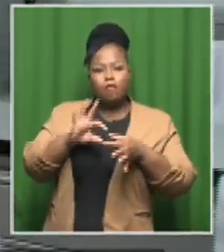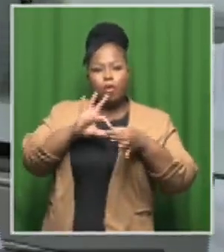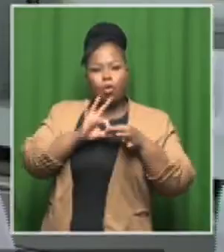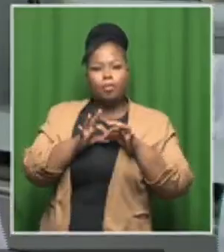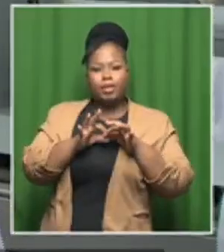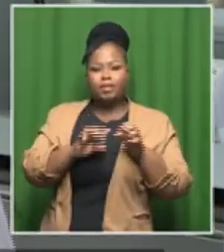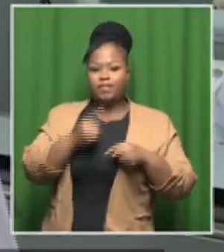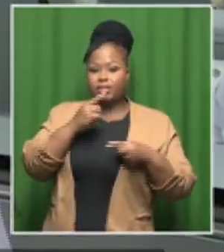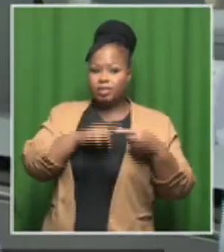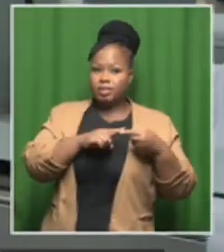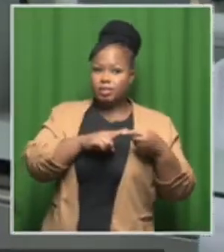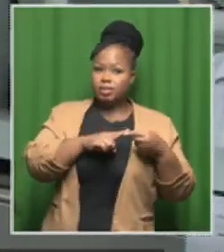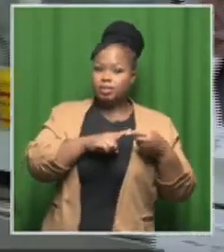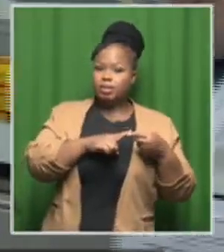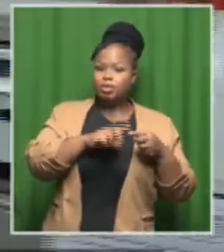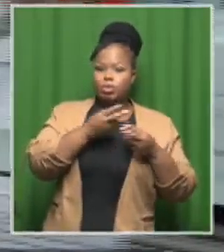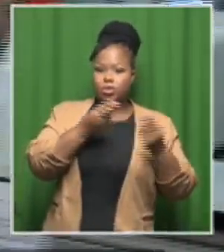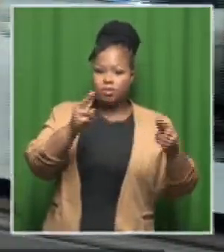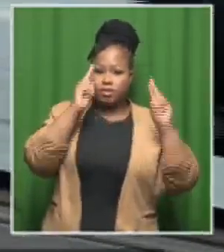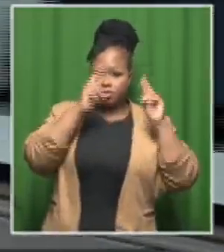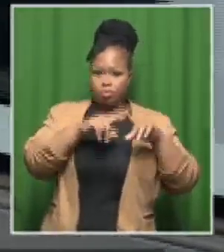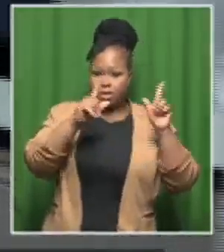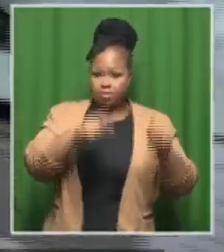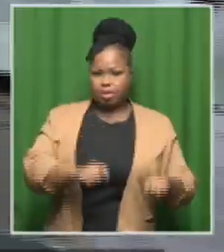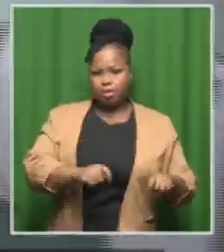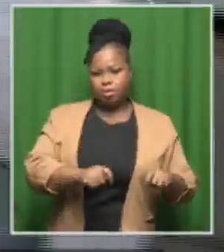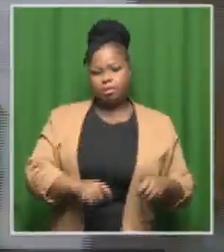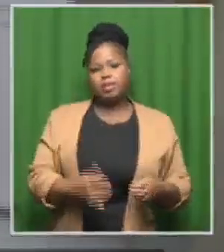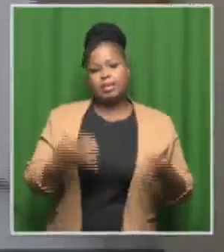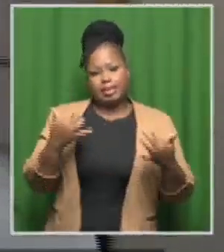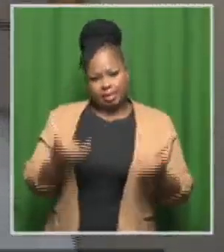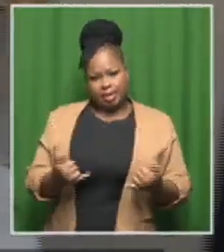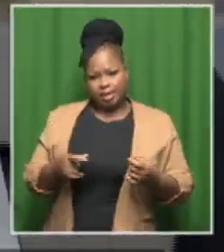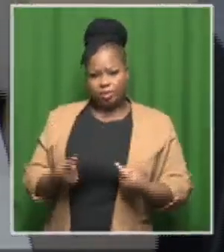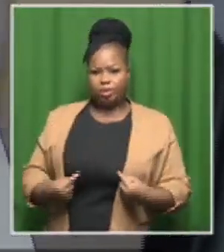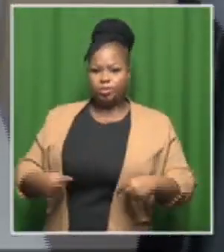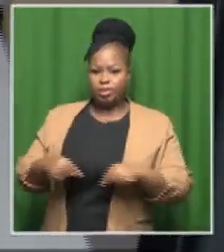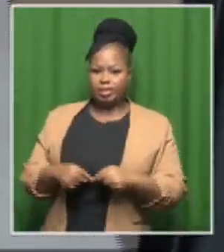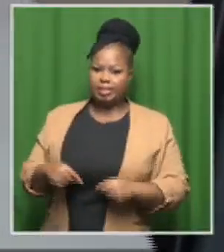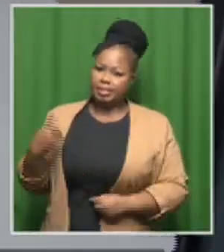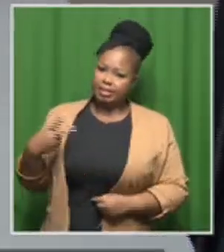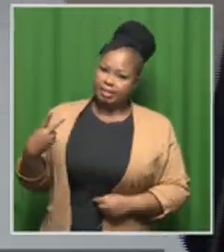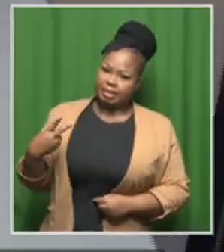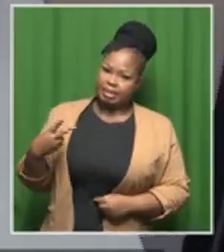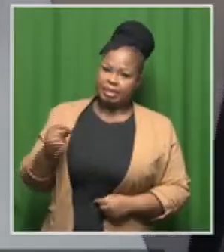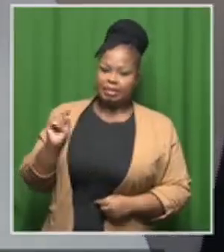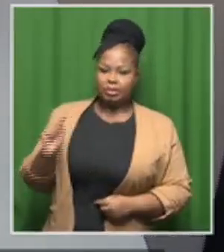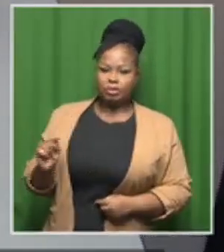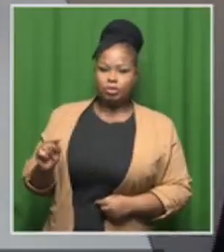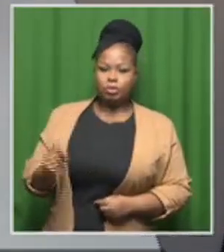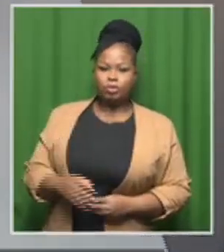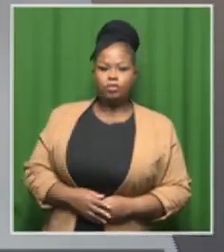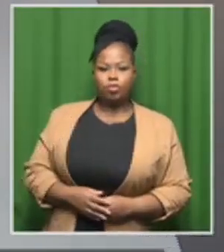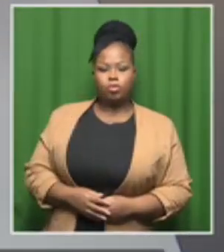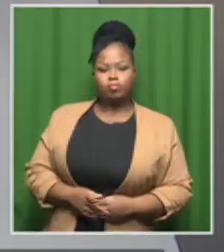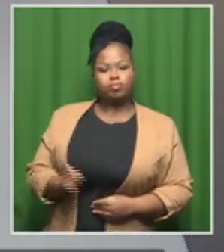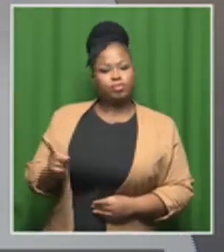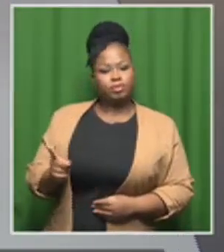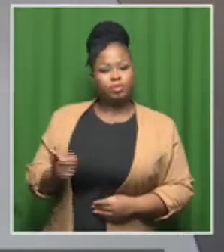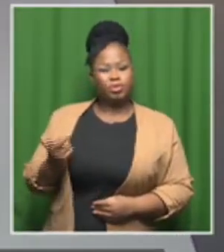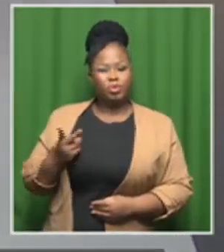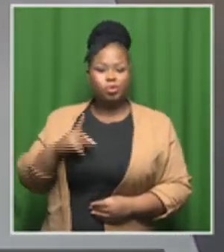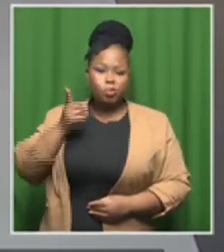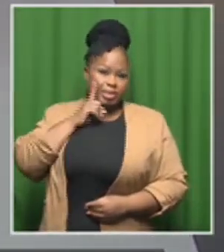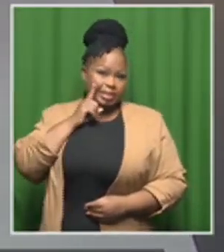being at the University of Cape Town, where Prof. Shibale. Now ours will be a second drug that goes into clinical trial if it does. So we must look